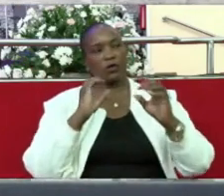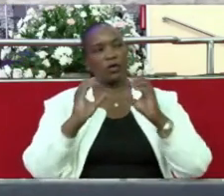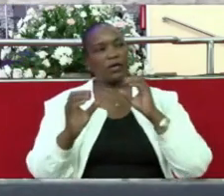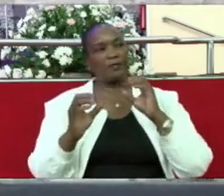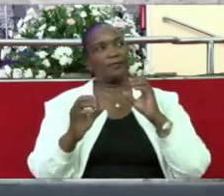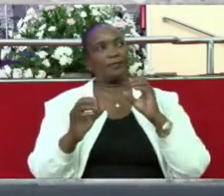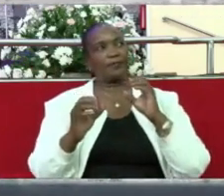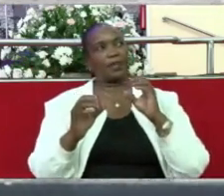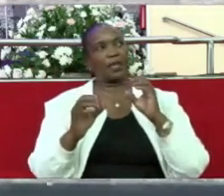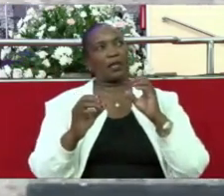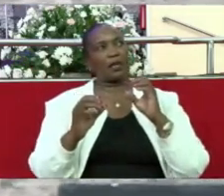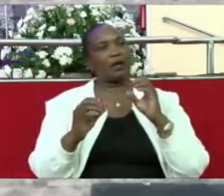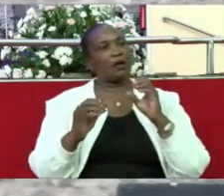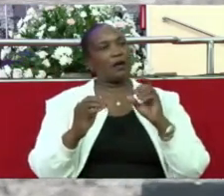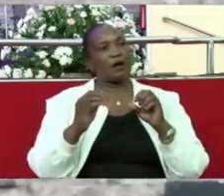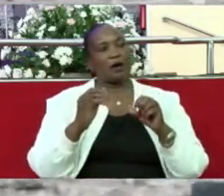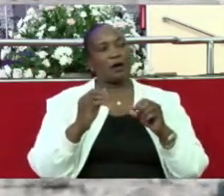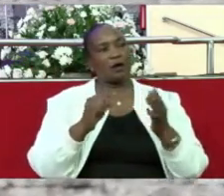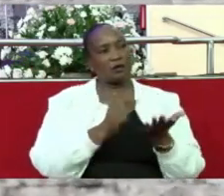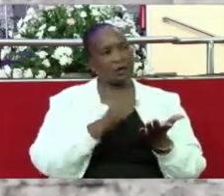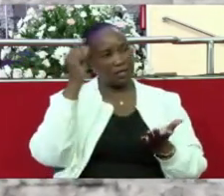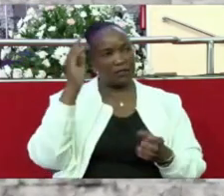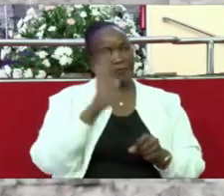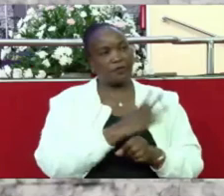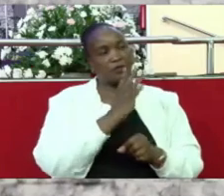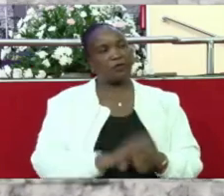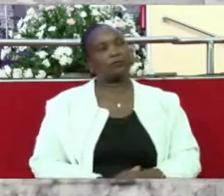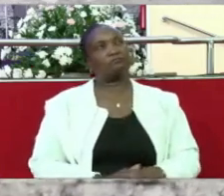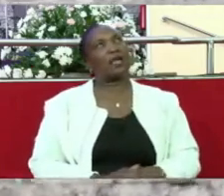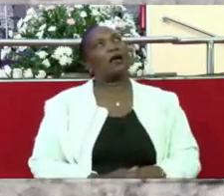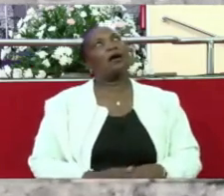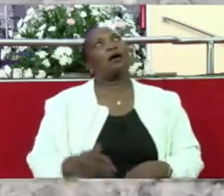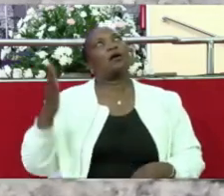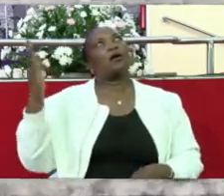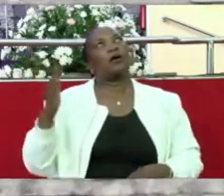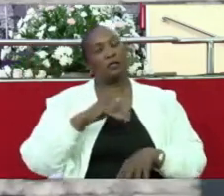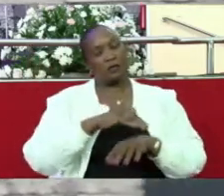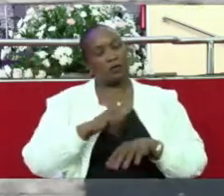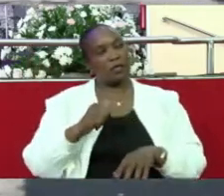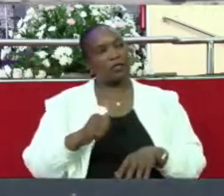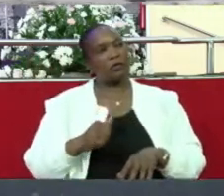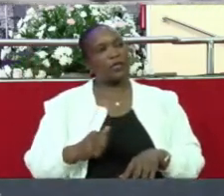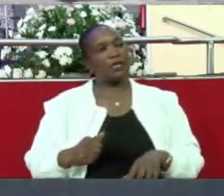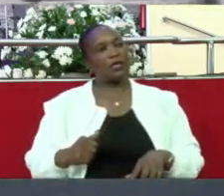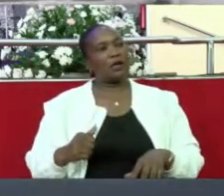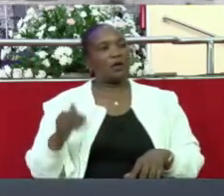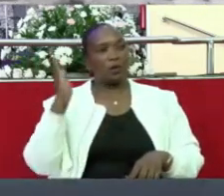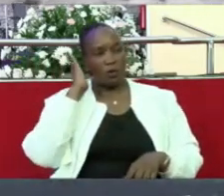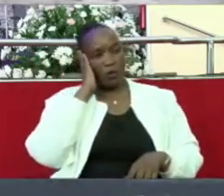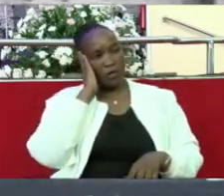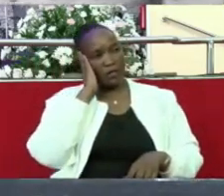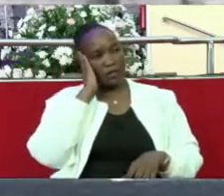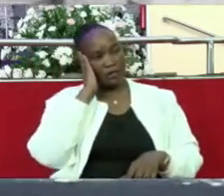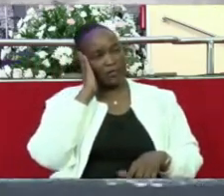us. Because sababu Mungu amekuwa kitukaribisha. To be quick hearers. Ya kwamba tuweze kuwa wasikifu. But slow in speaking.